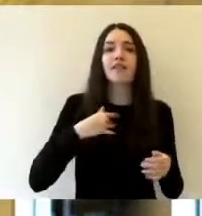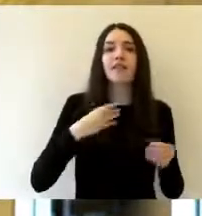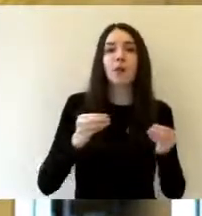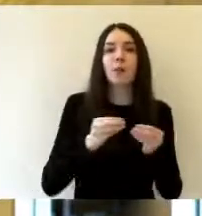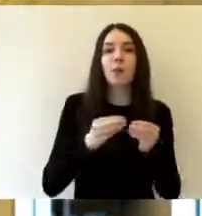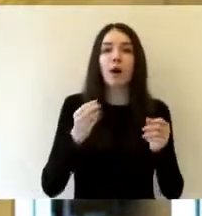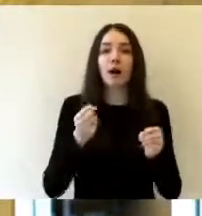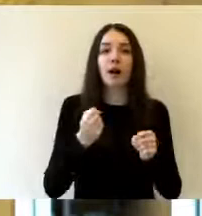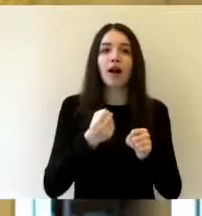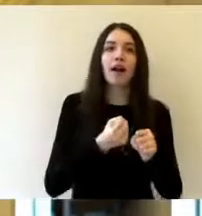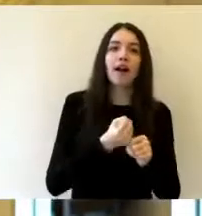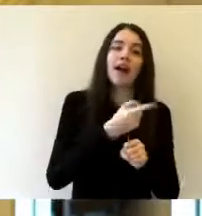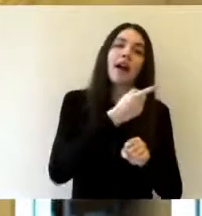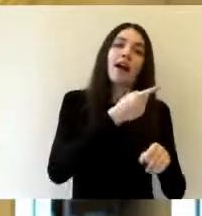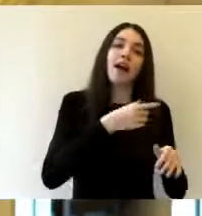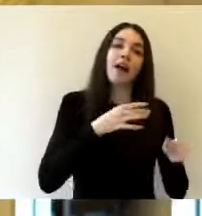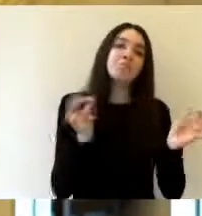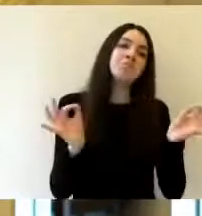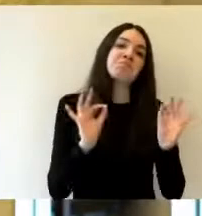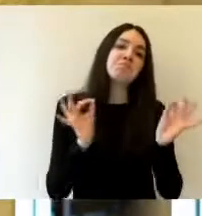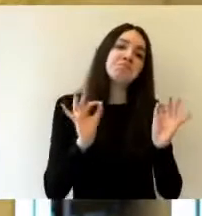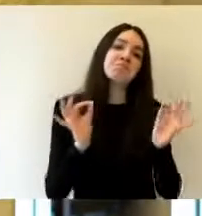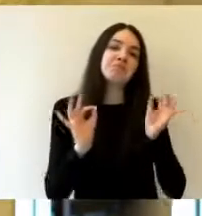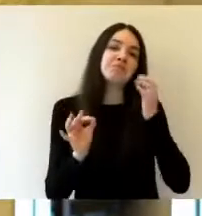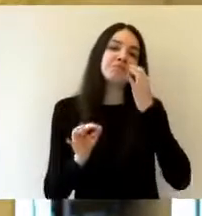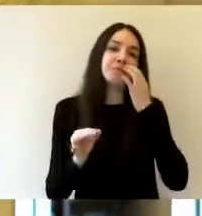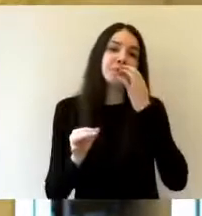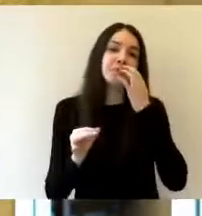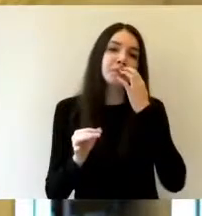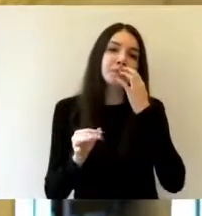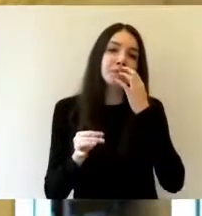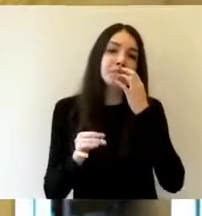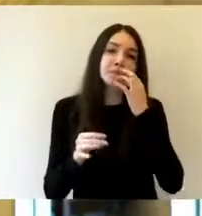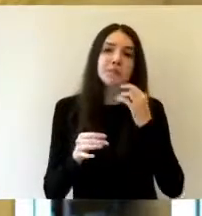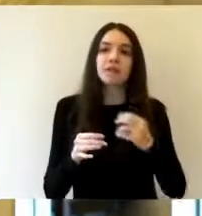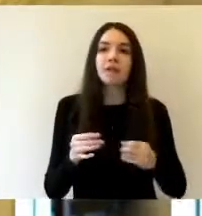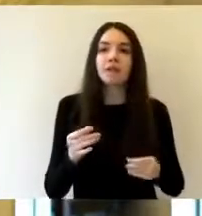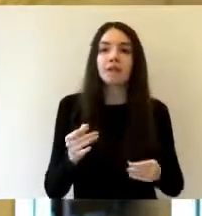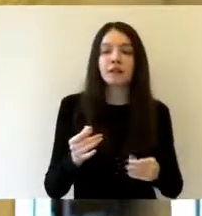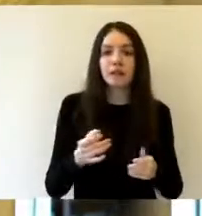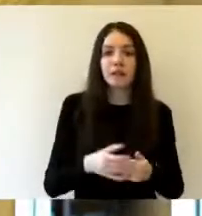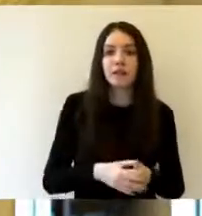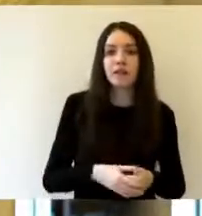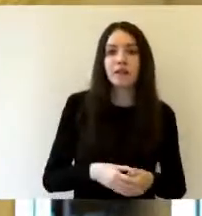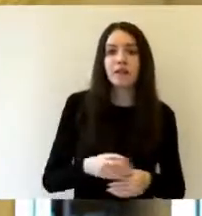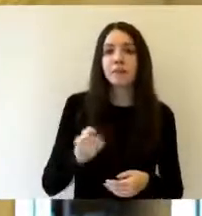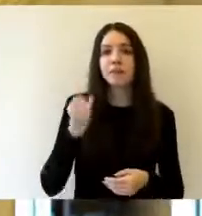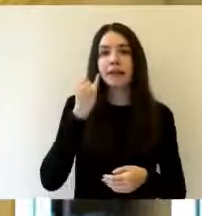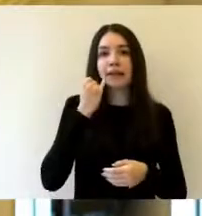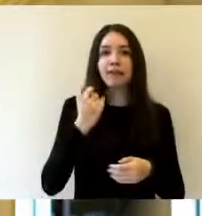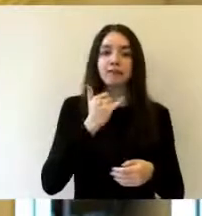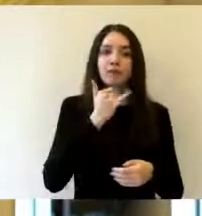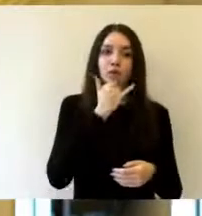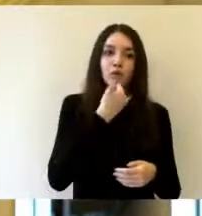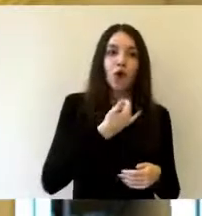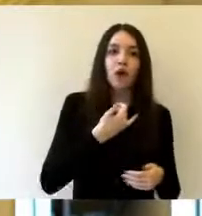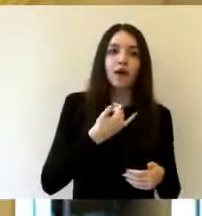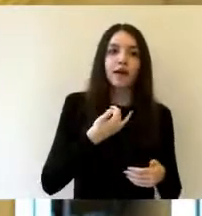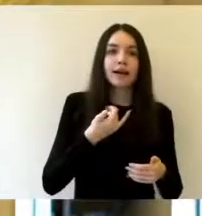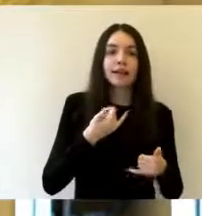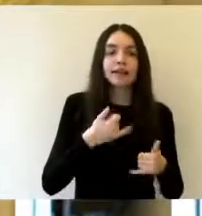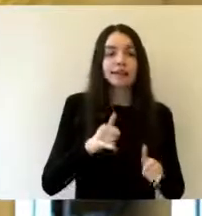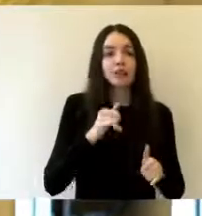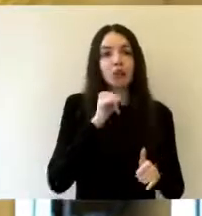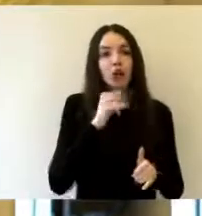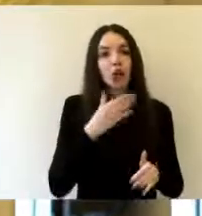I don't have to worry about if it's true, if something goes wrong, then I gotta get another block of stone. But it's not like, you know,